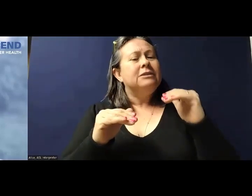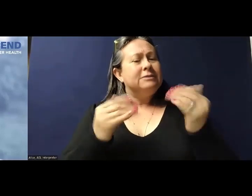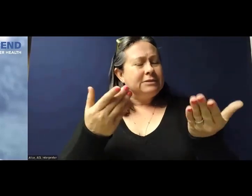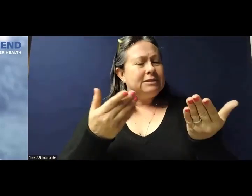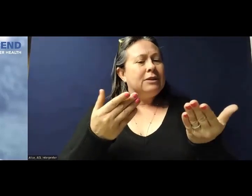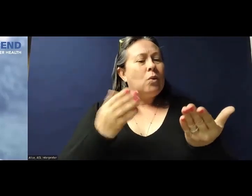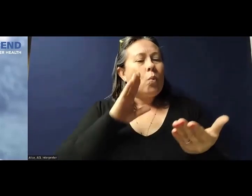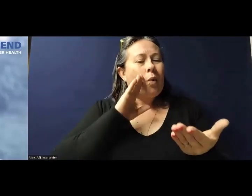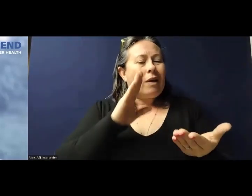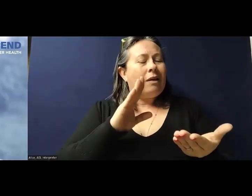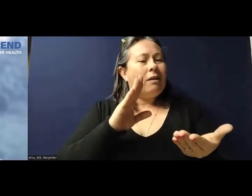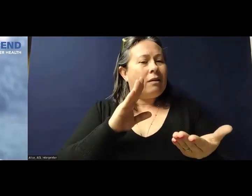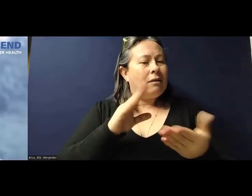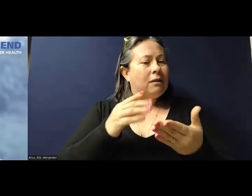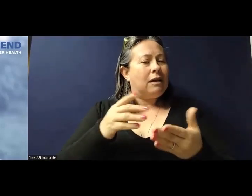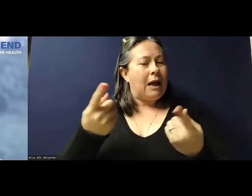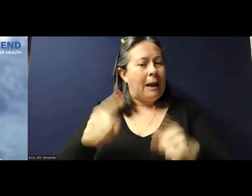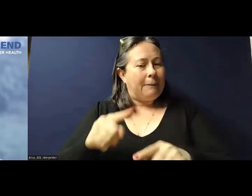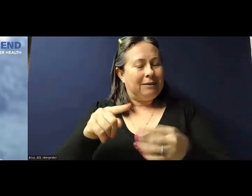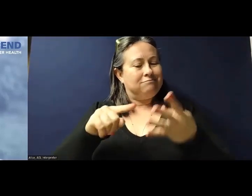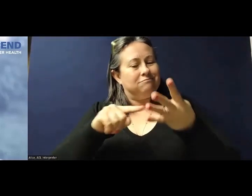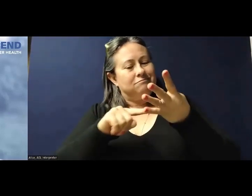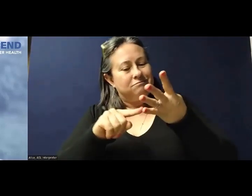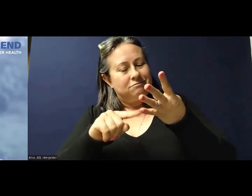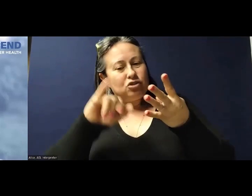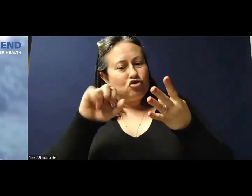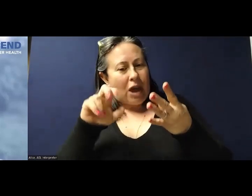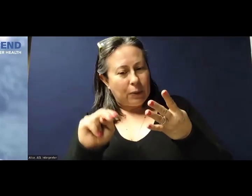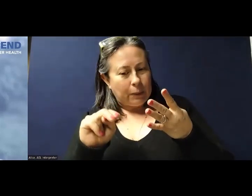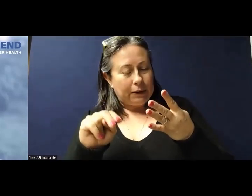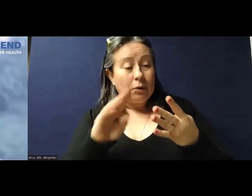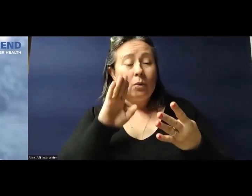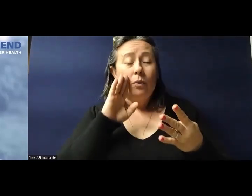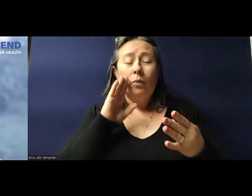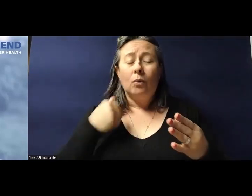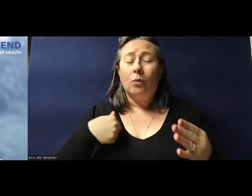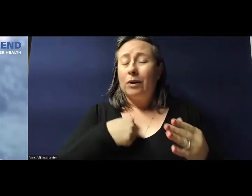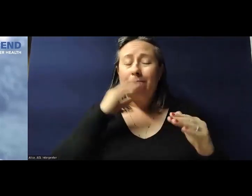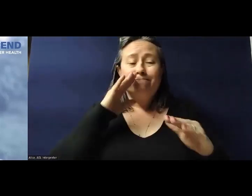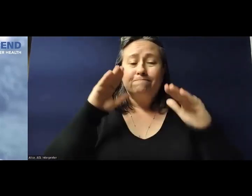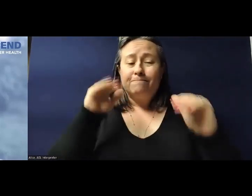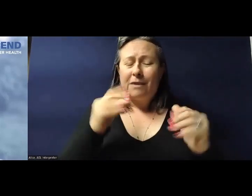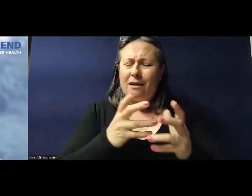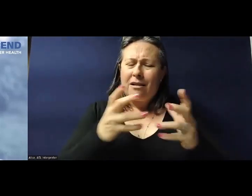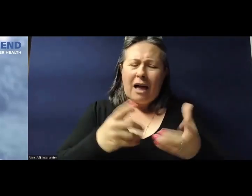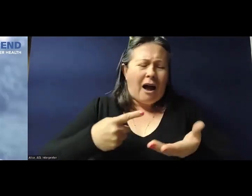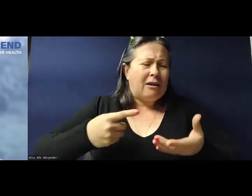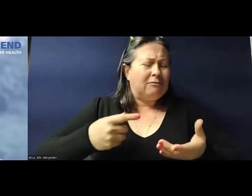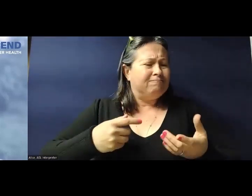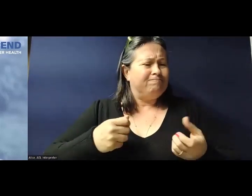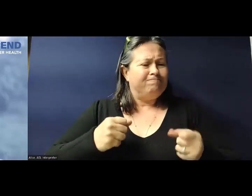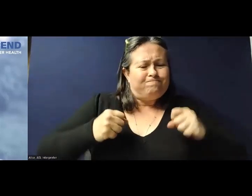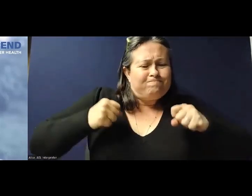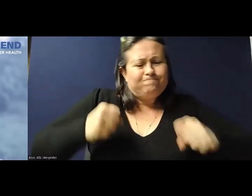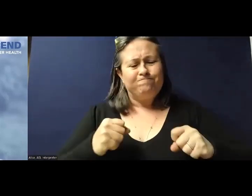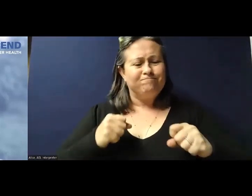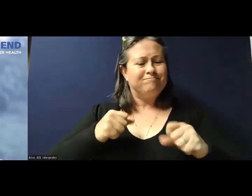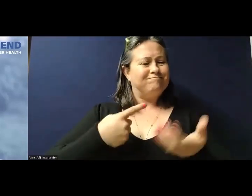take place at the end of January. We expect a lot of vibrant discussion and invite you to be a part of the